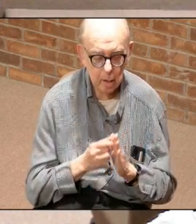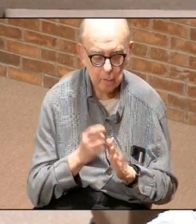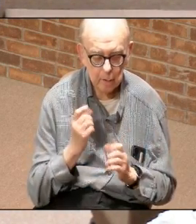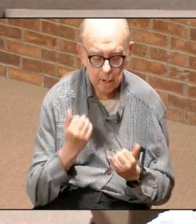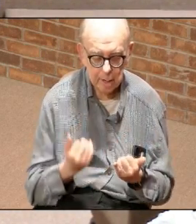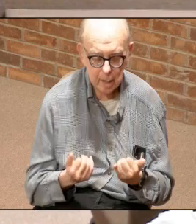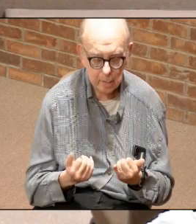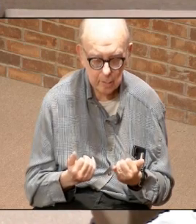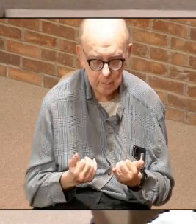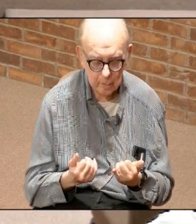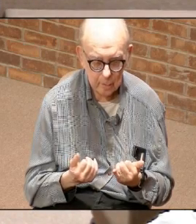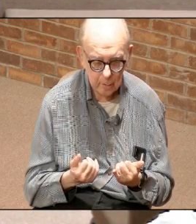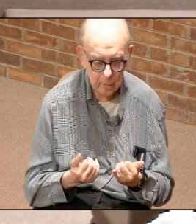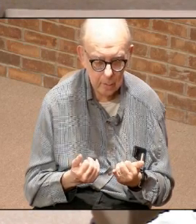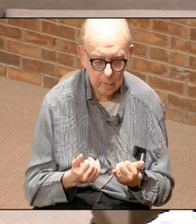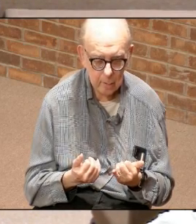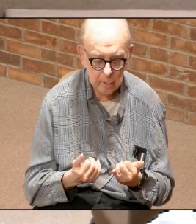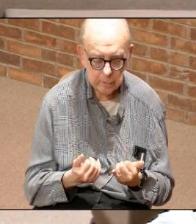right now?